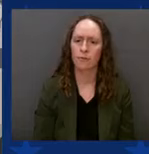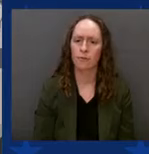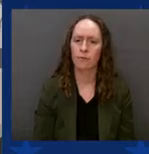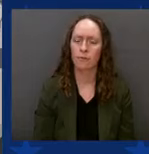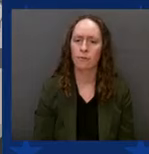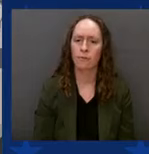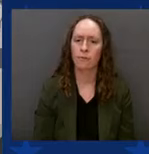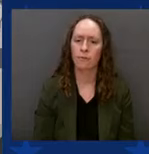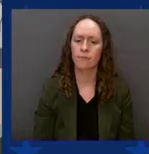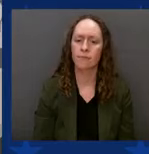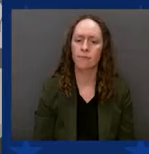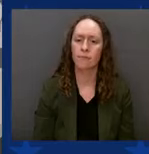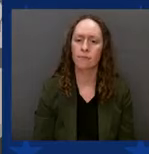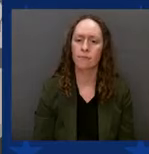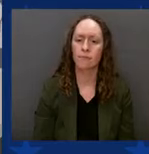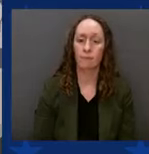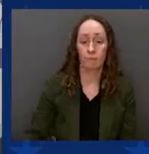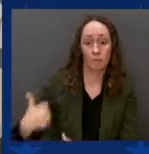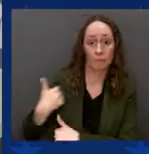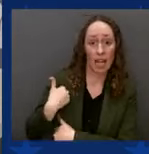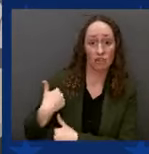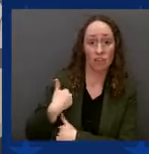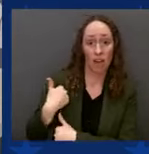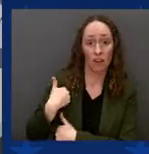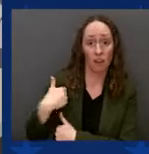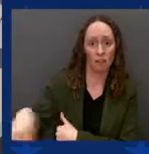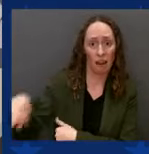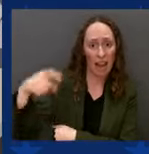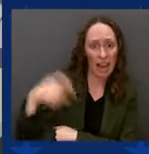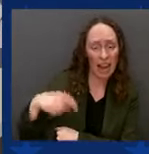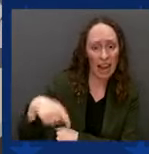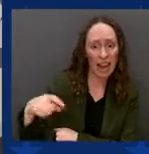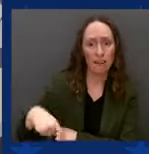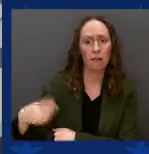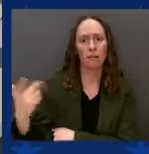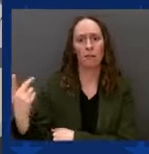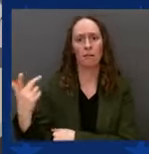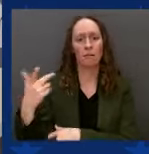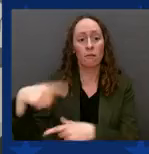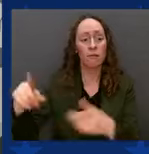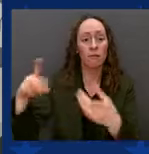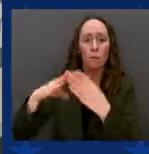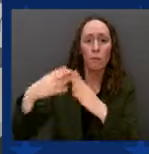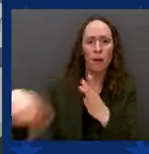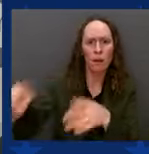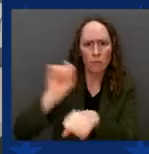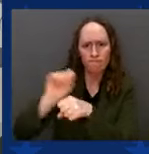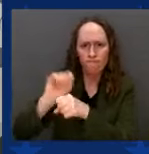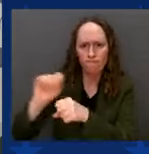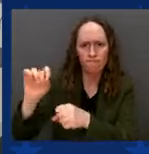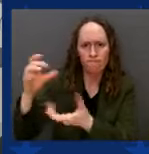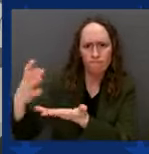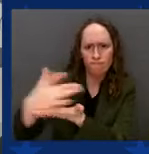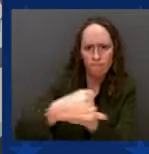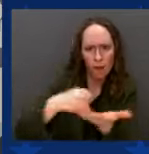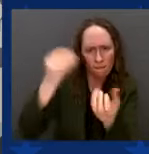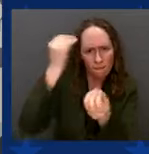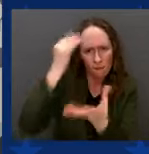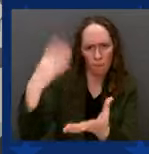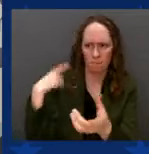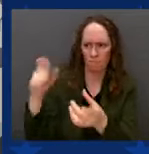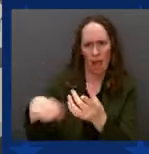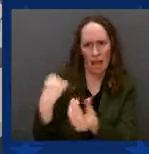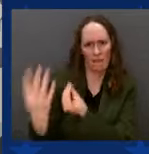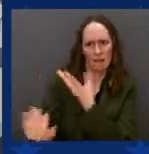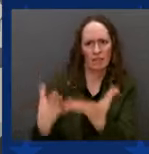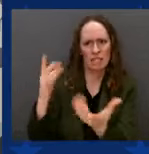military that help keep us safe. We're the greatest fighting force in the history of the world. And I'll not let the Republicans diminish our capacity